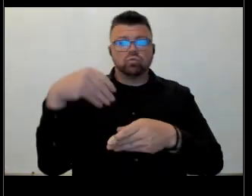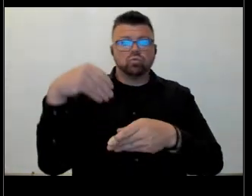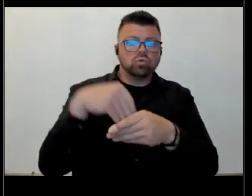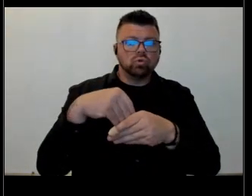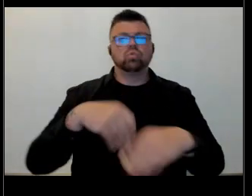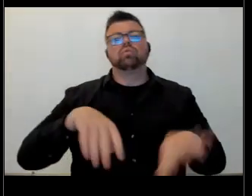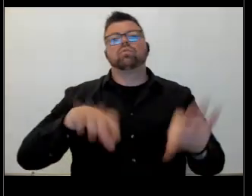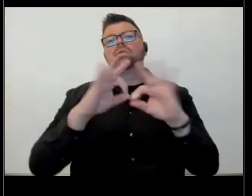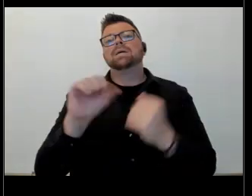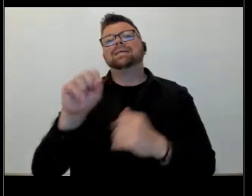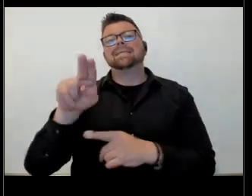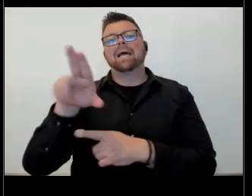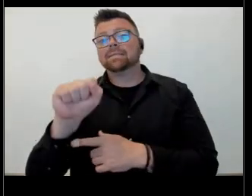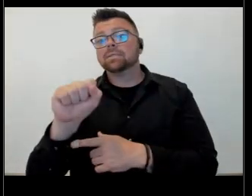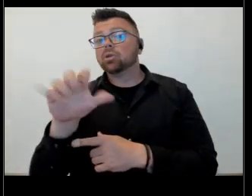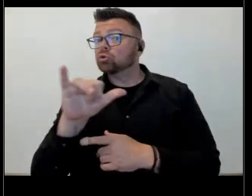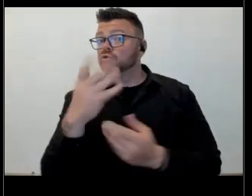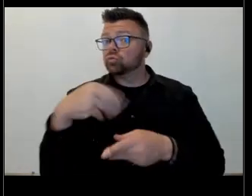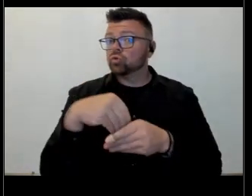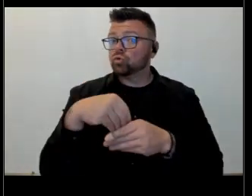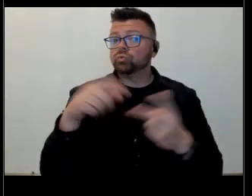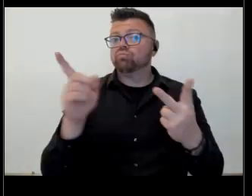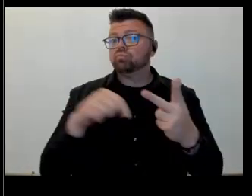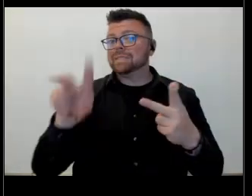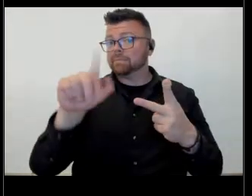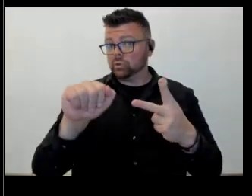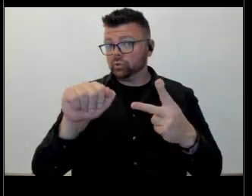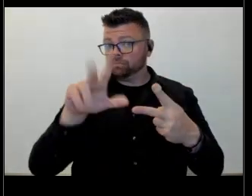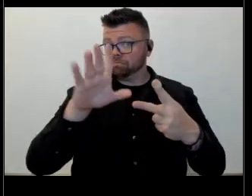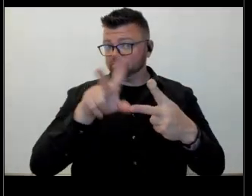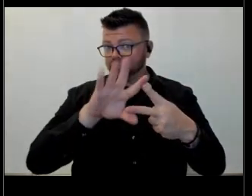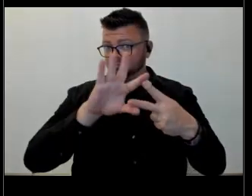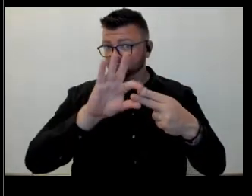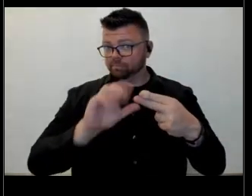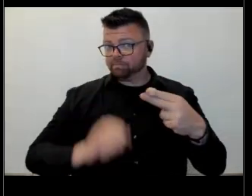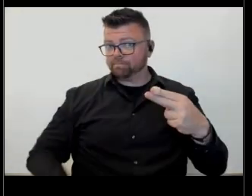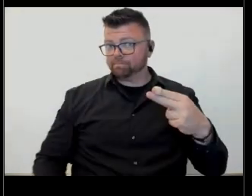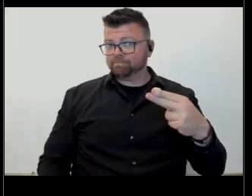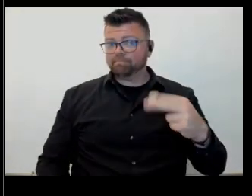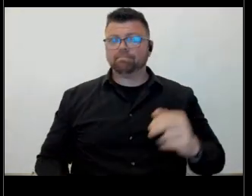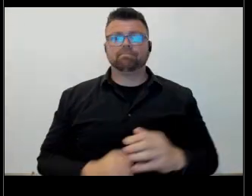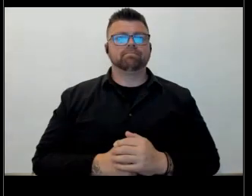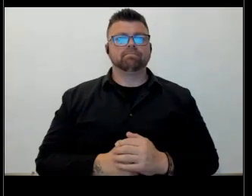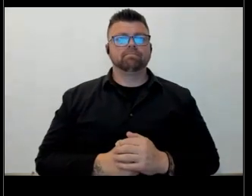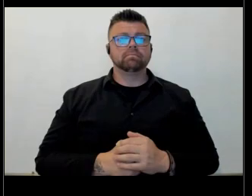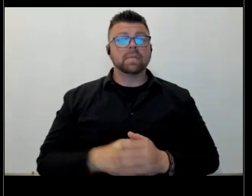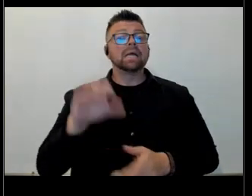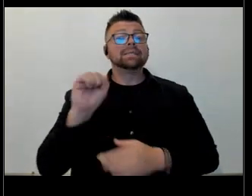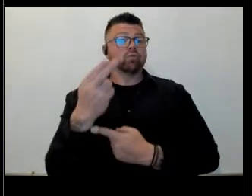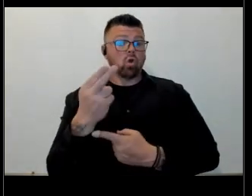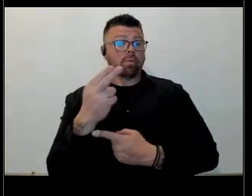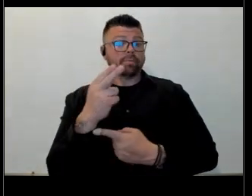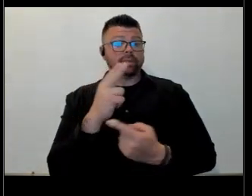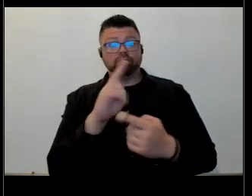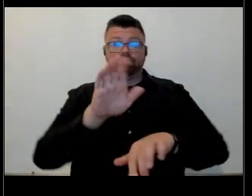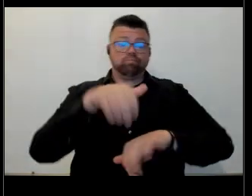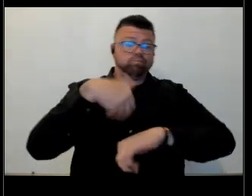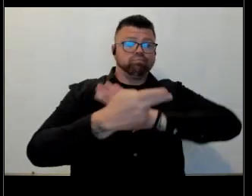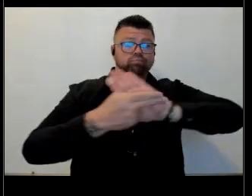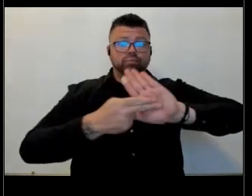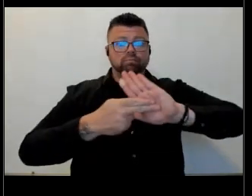status and disability. A safe harbor is a